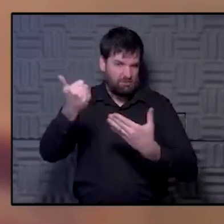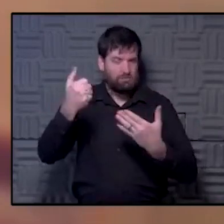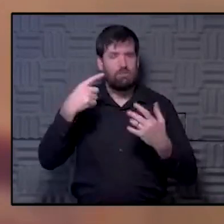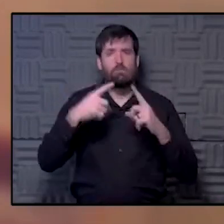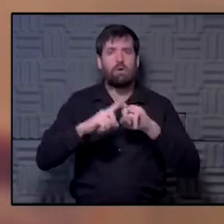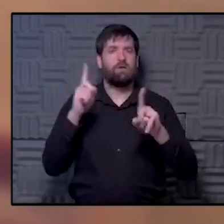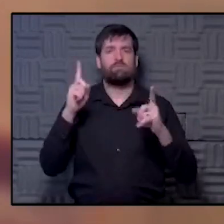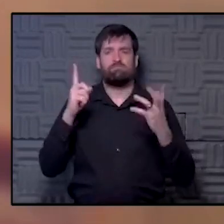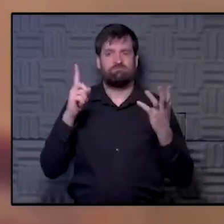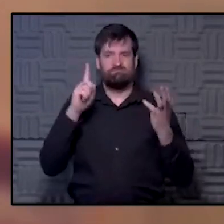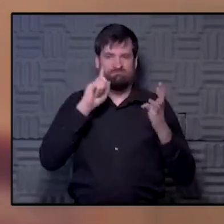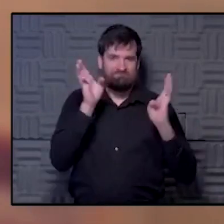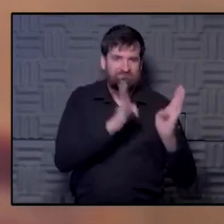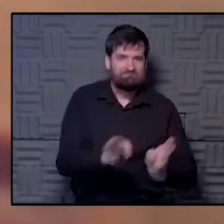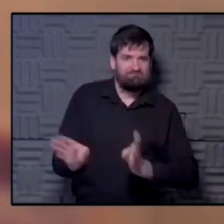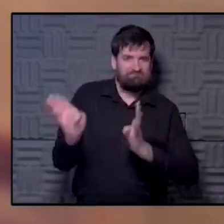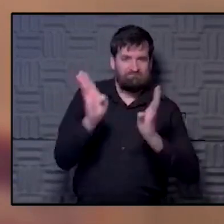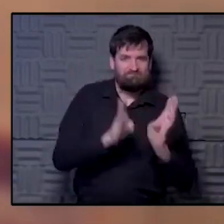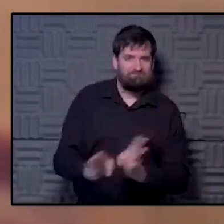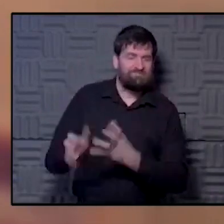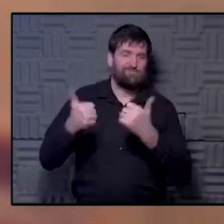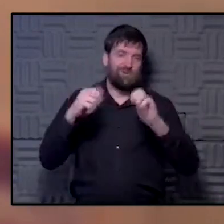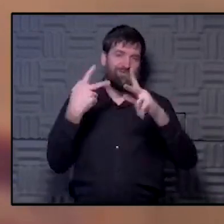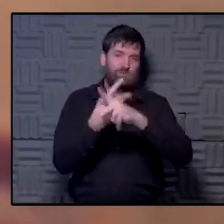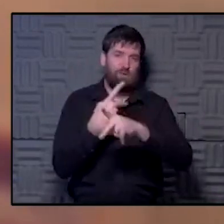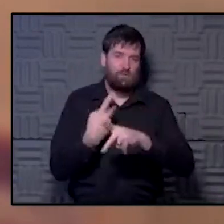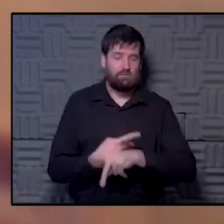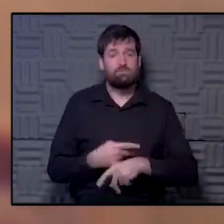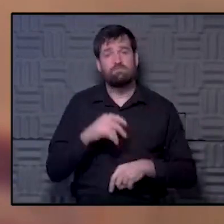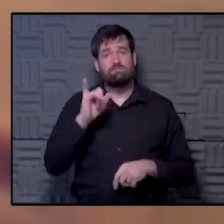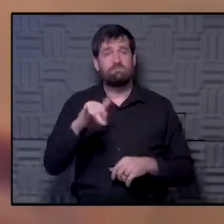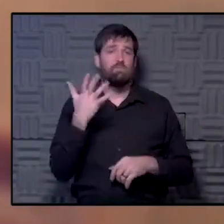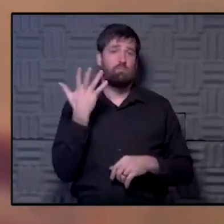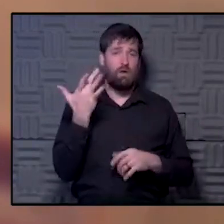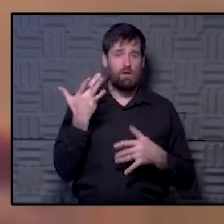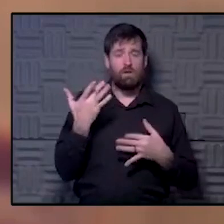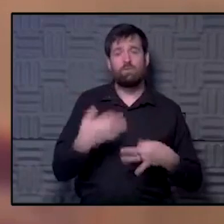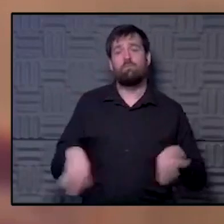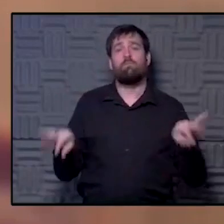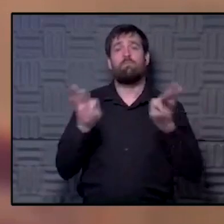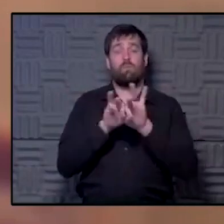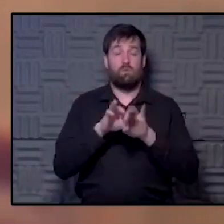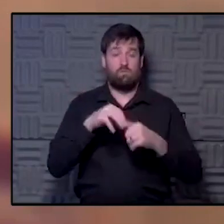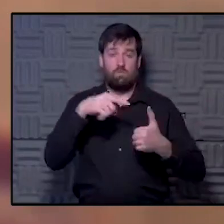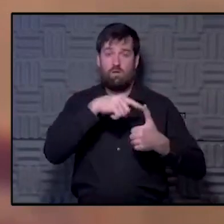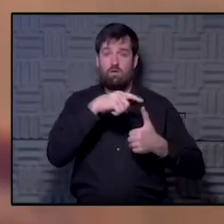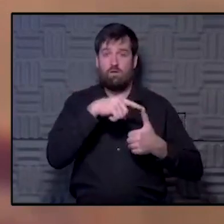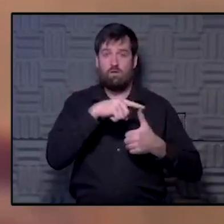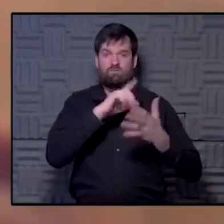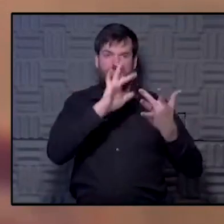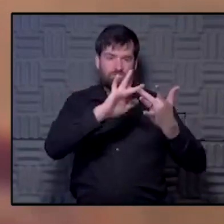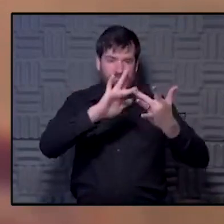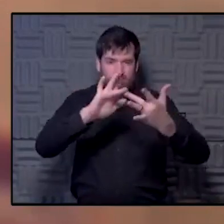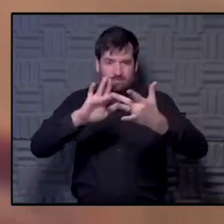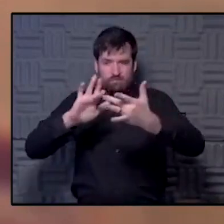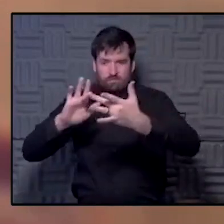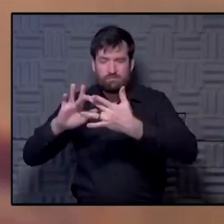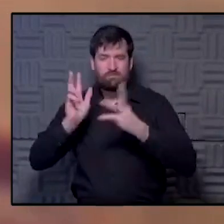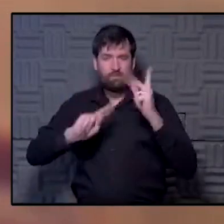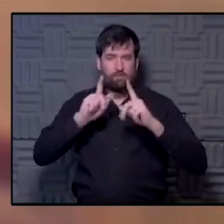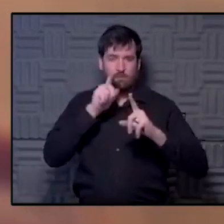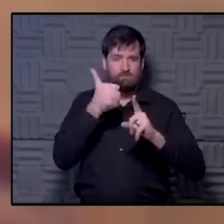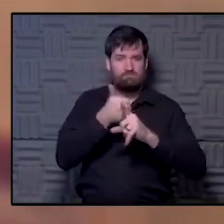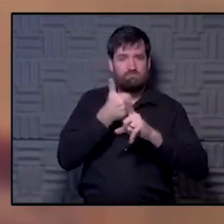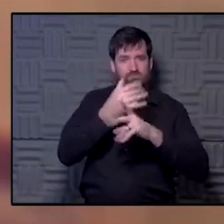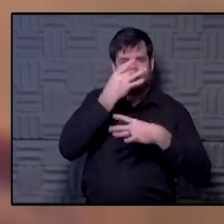logistics that we're really trying to work on. And that's why it's important that, one, we get the outreach out and that people who are